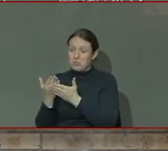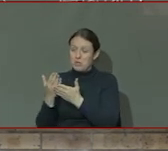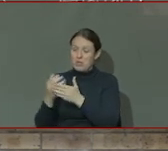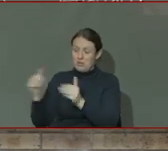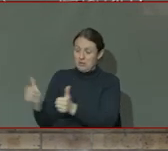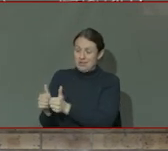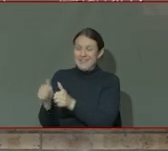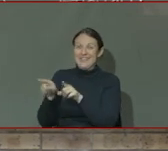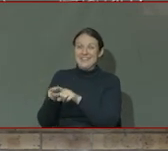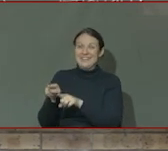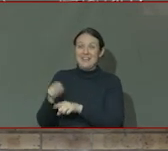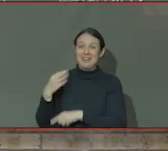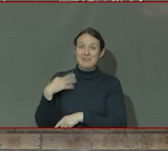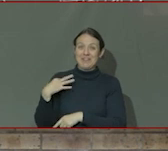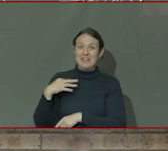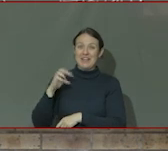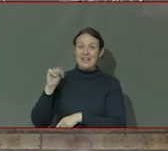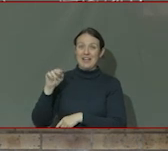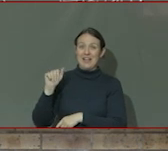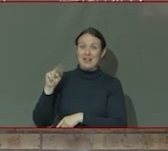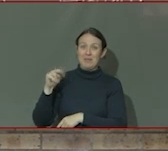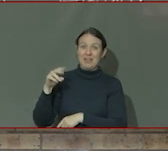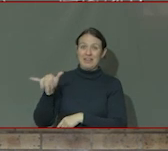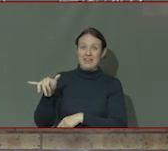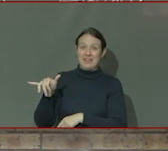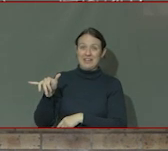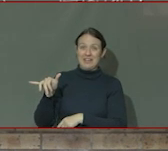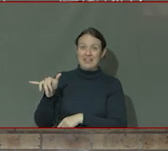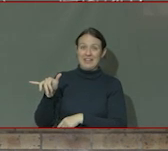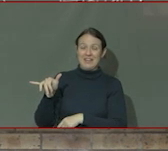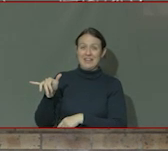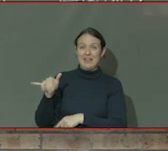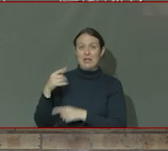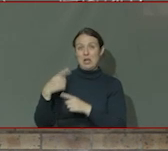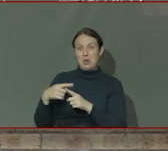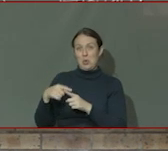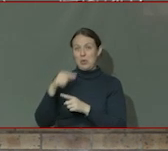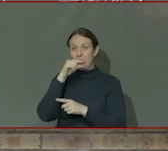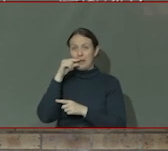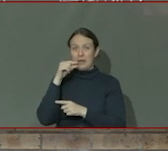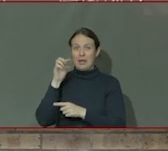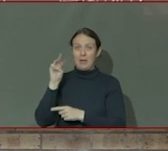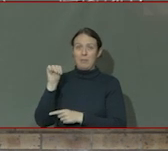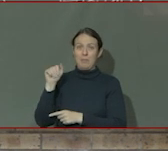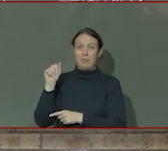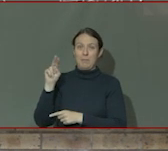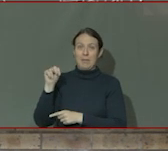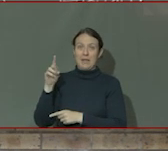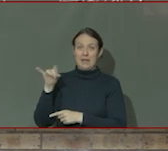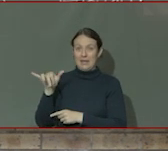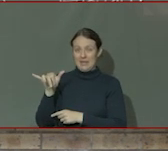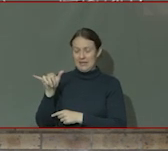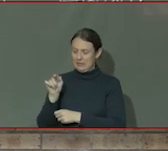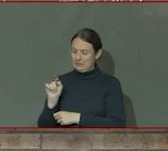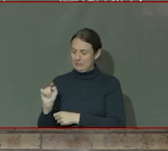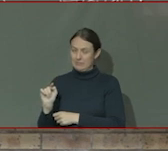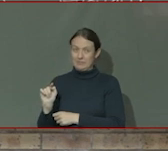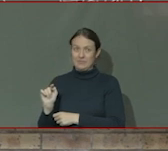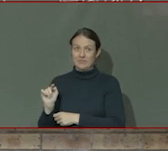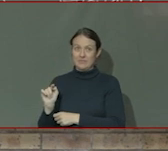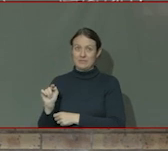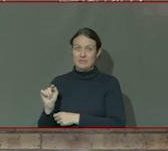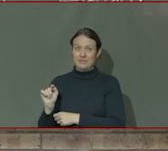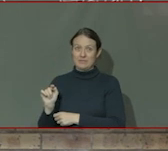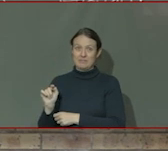Mandy, or Mandi, as we would say in Xhosa. Maybe it's Mandisa. Did you see Mandisa there, or